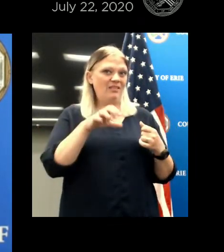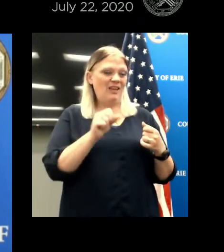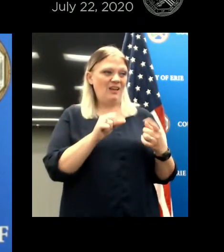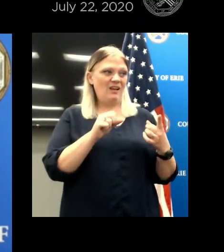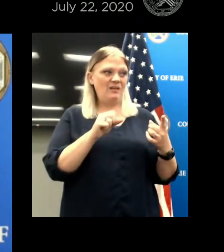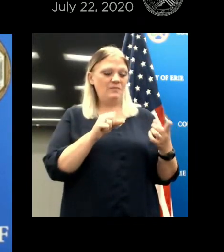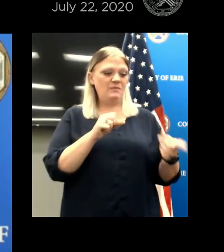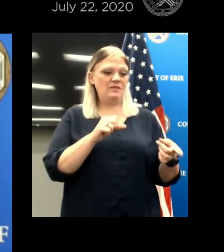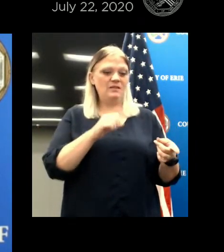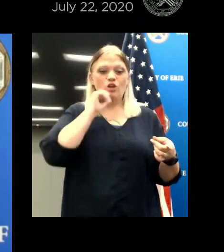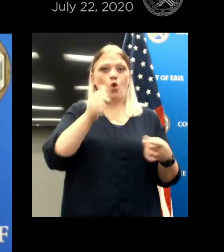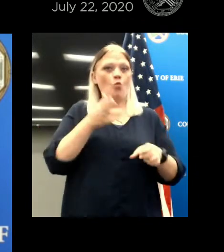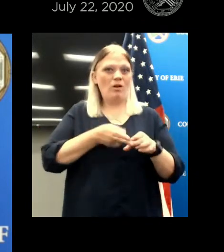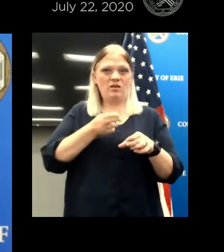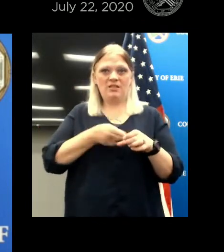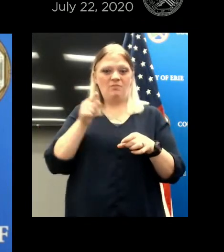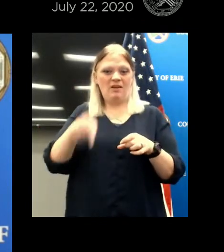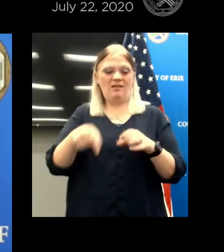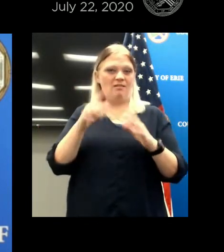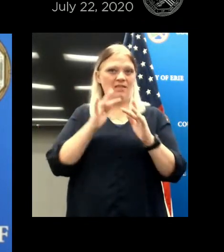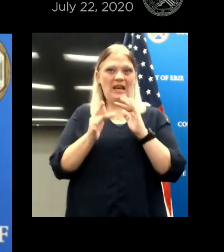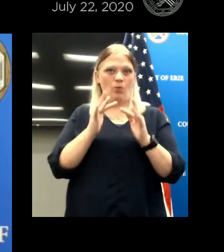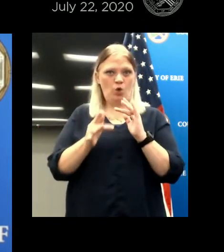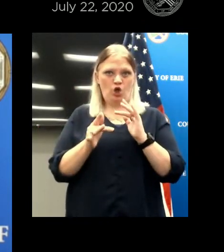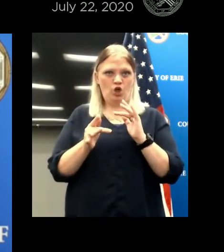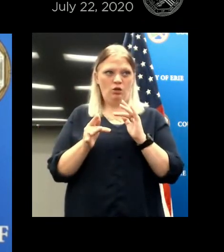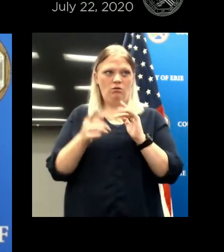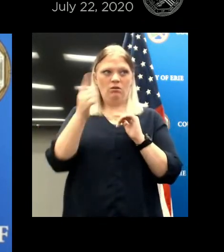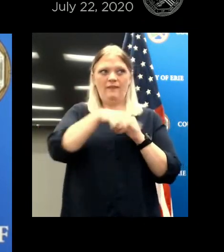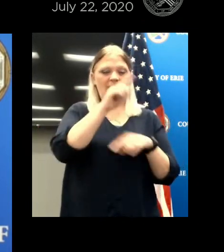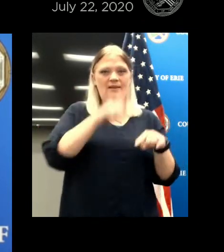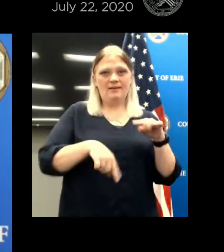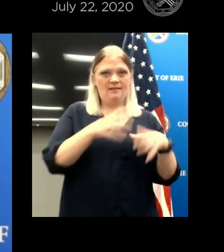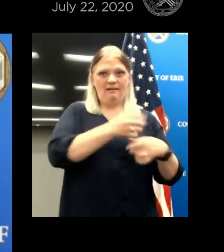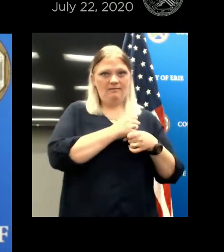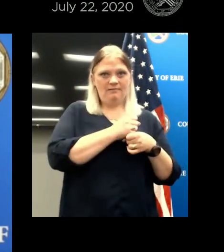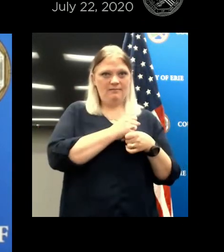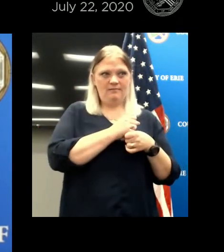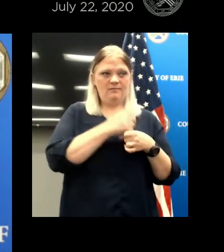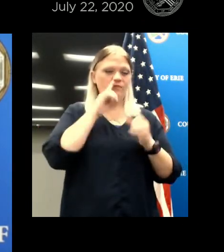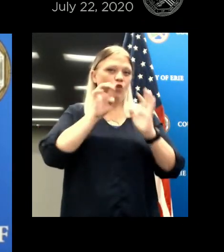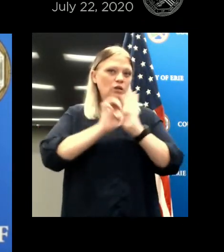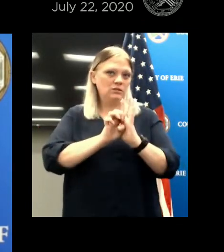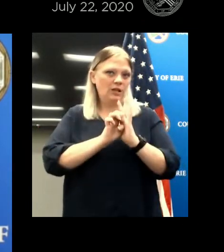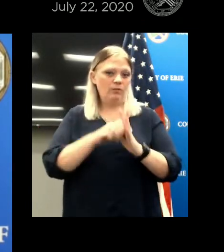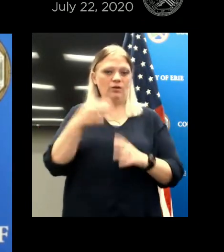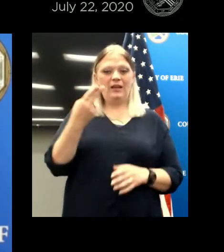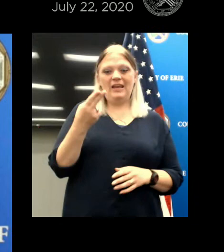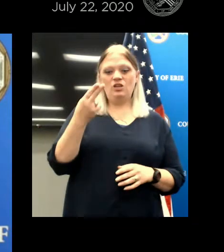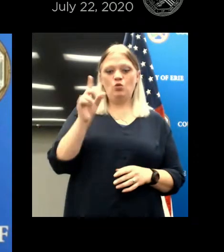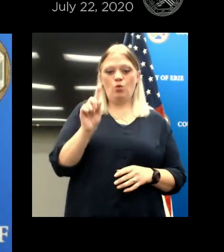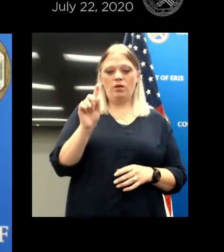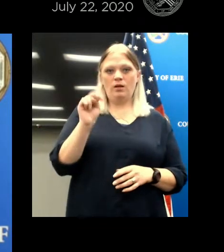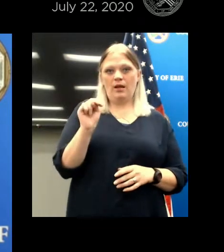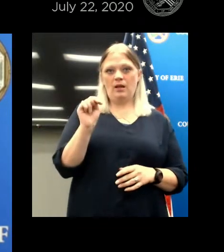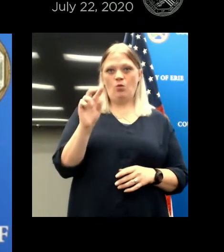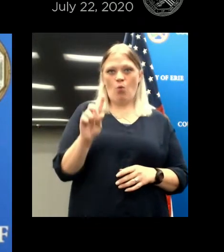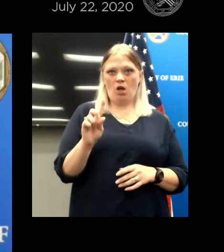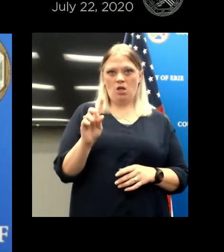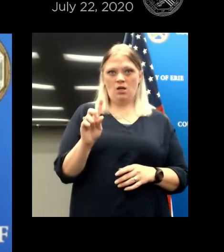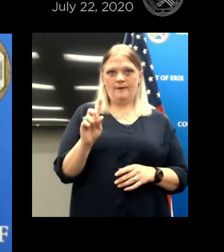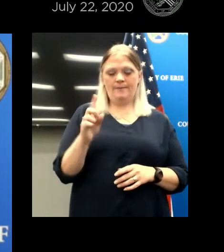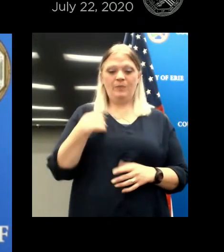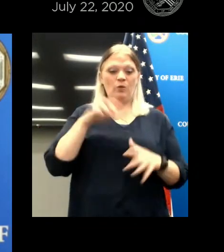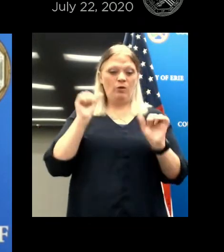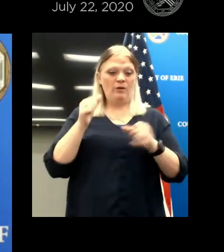not don't participate in this network that they can't get. So, for example, with H1N1, we were able to